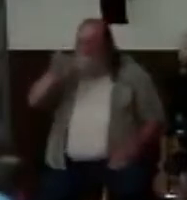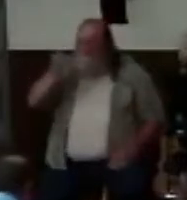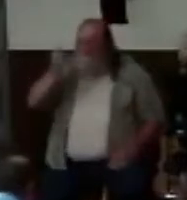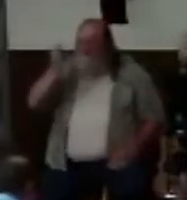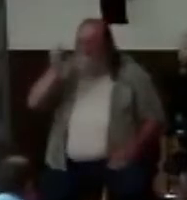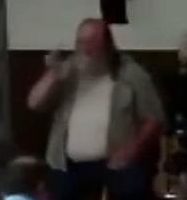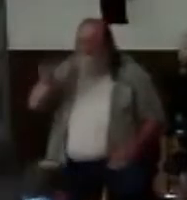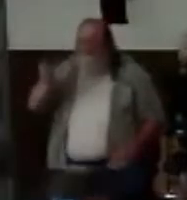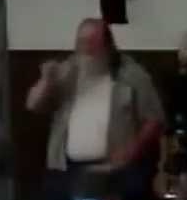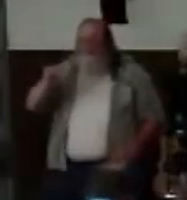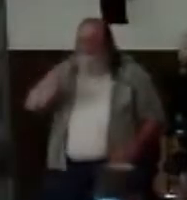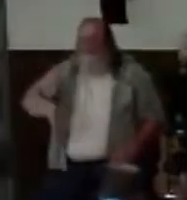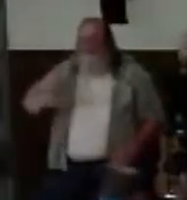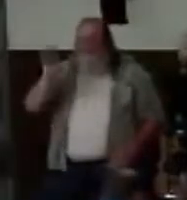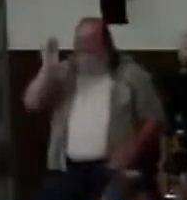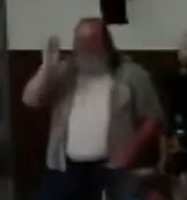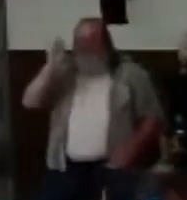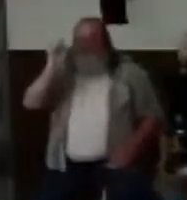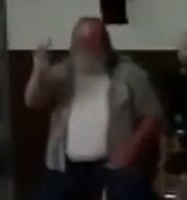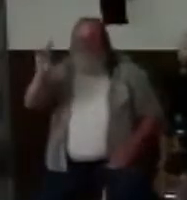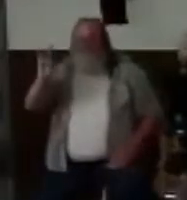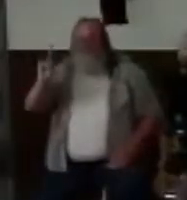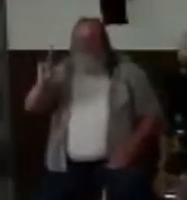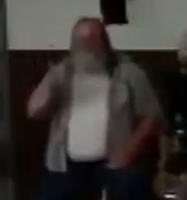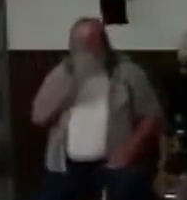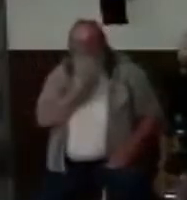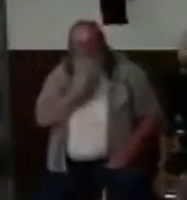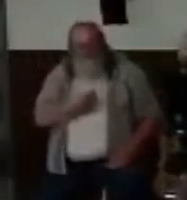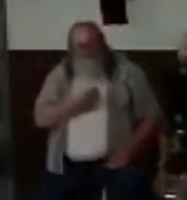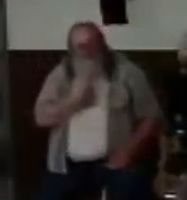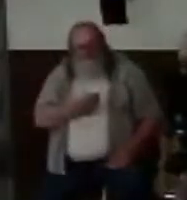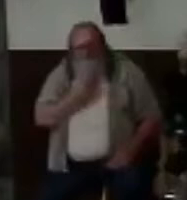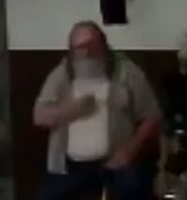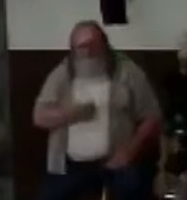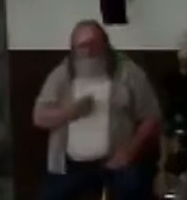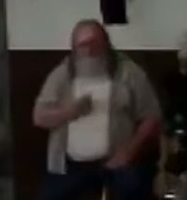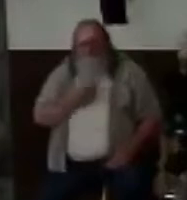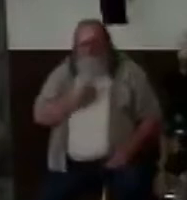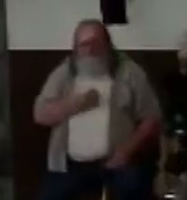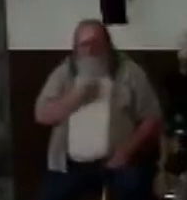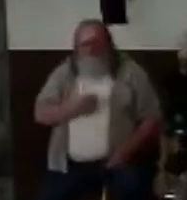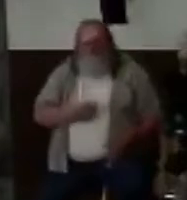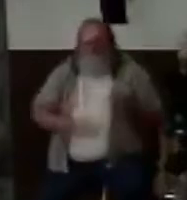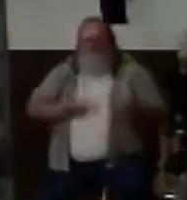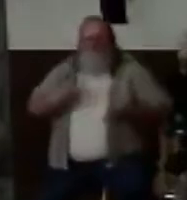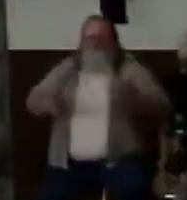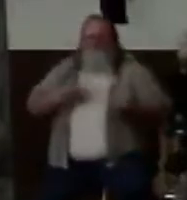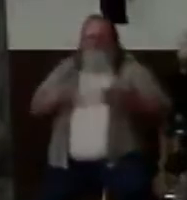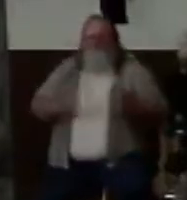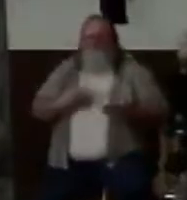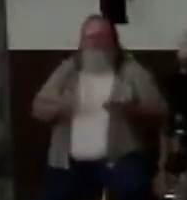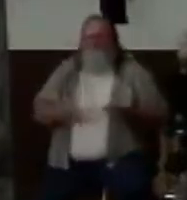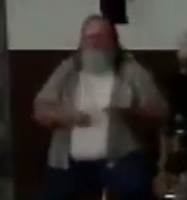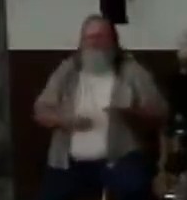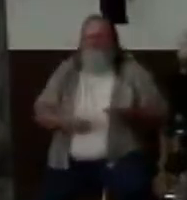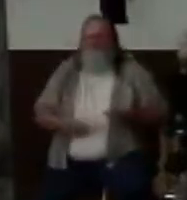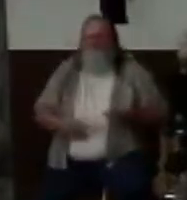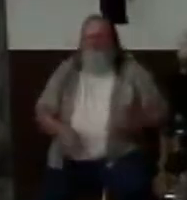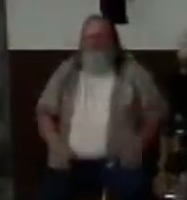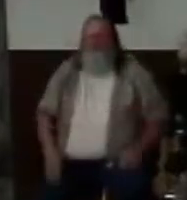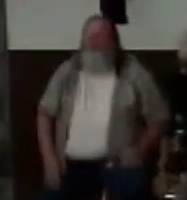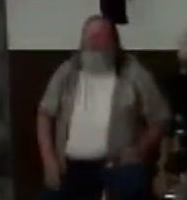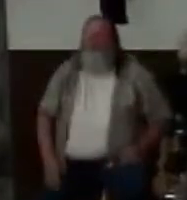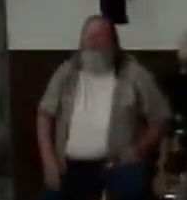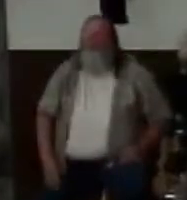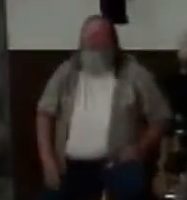intrigued by the Jewish festival of tabernacles, also referred to as tabernacles or tents or booths, but it's John